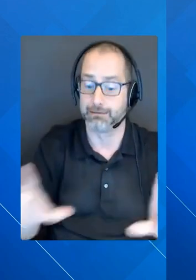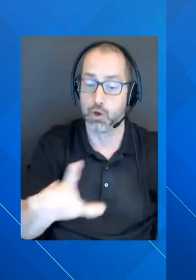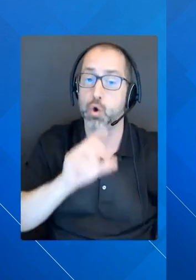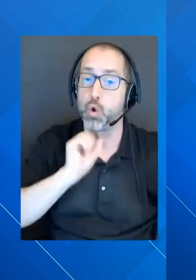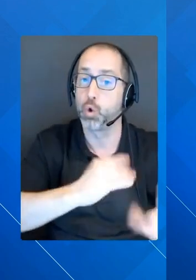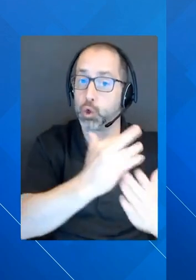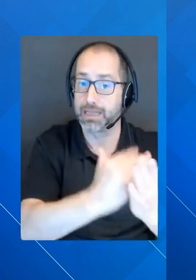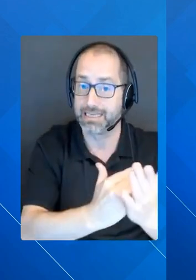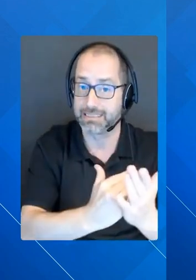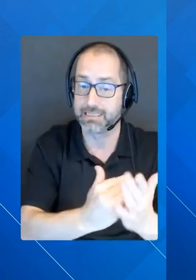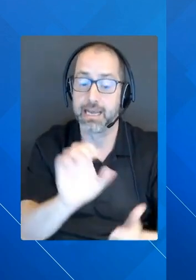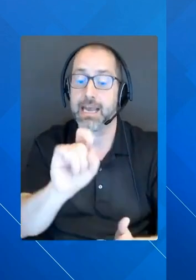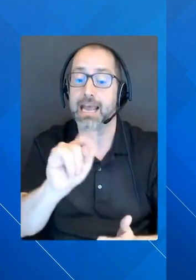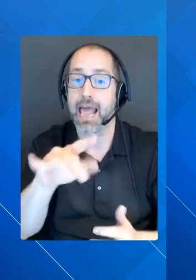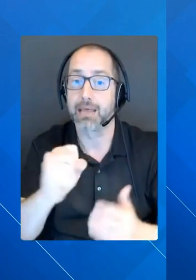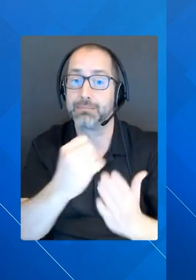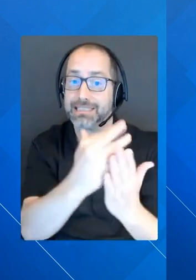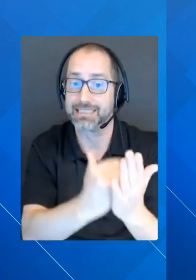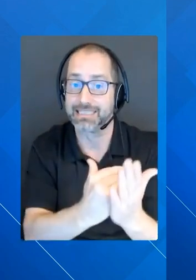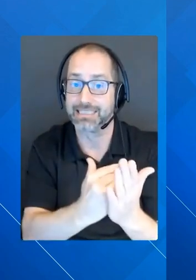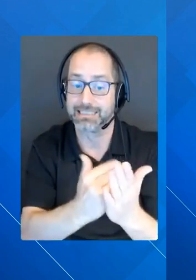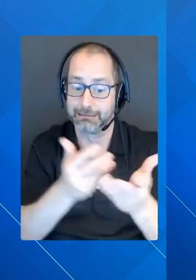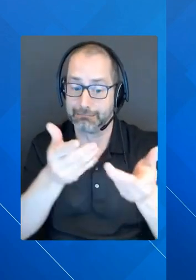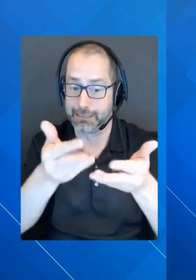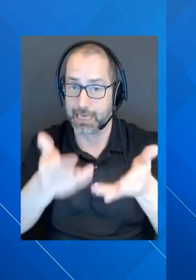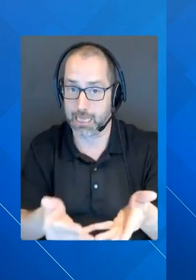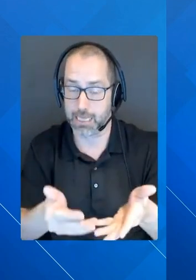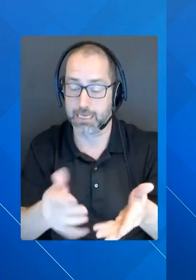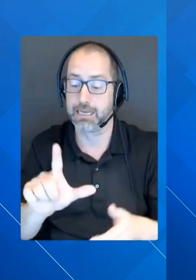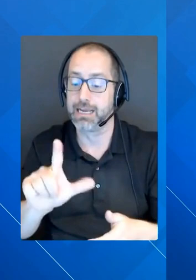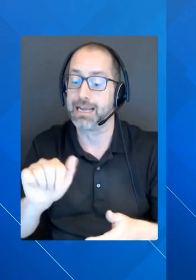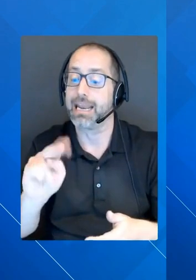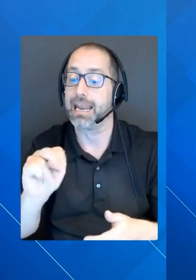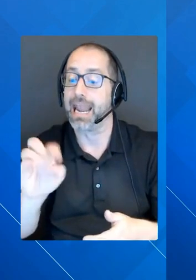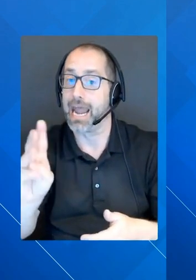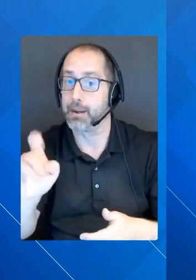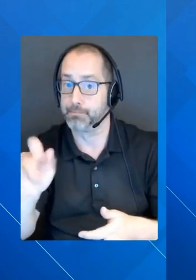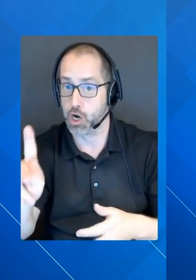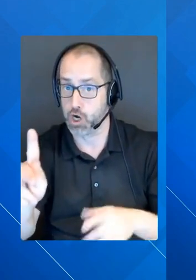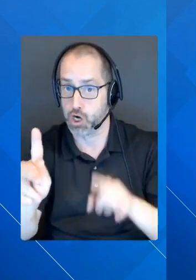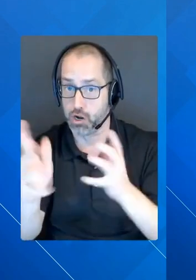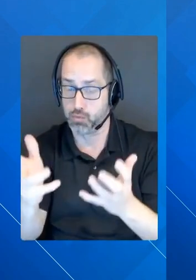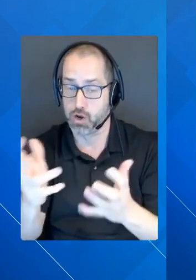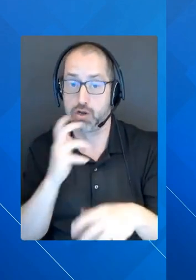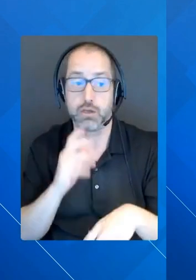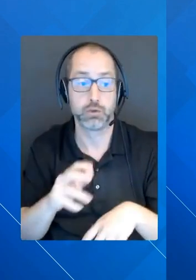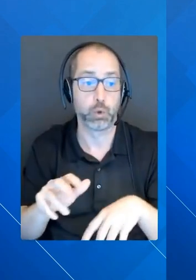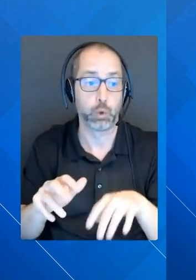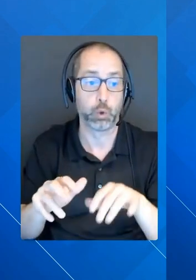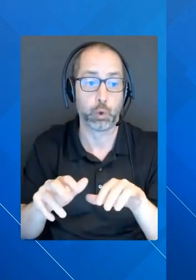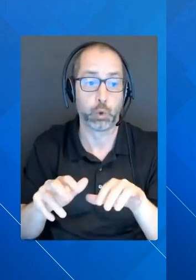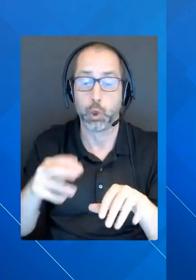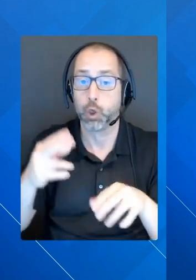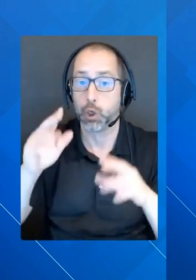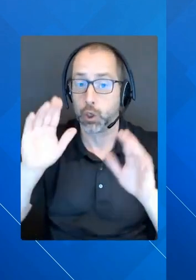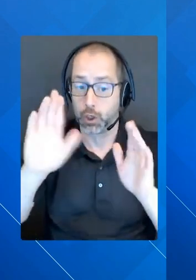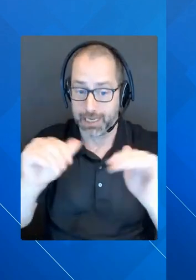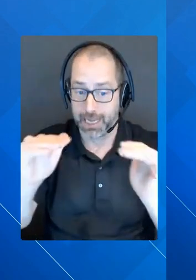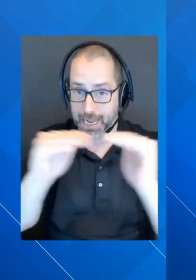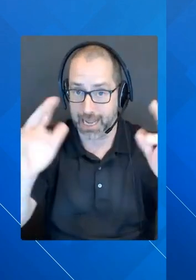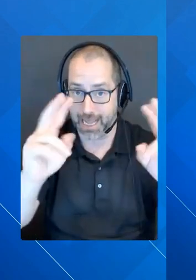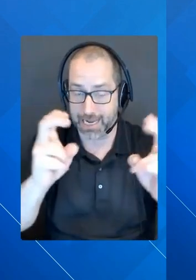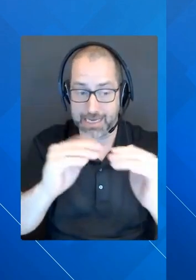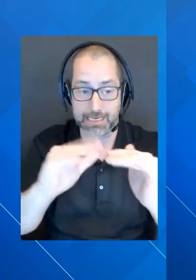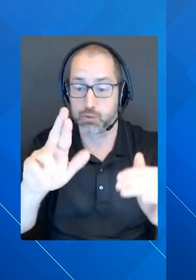Elements list dialog. I want to look at landmarks this time. Type. Grouping. Headings radio button checked Alt